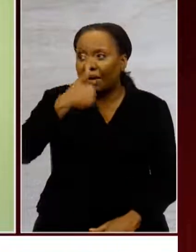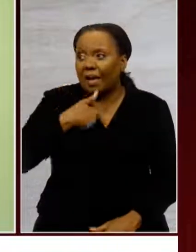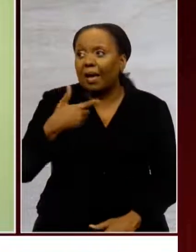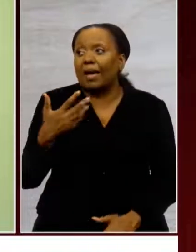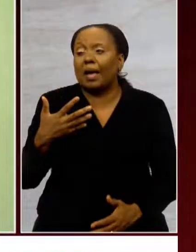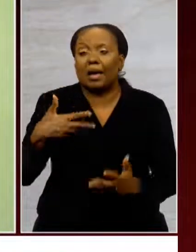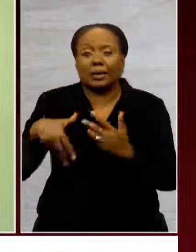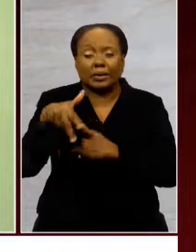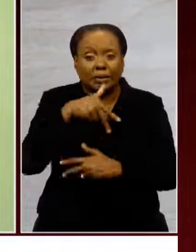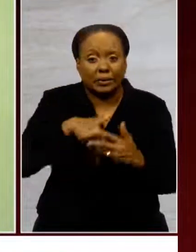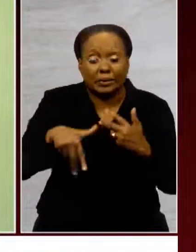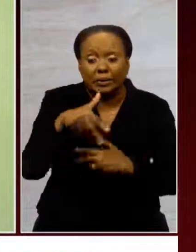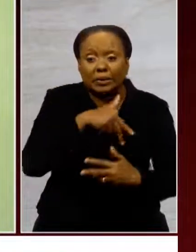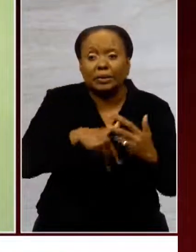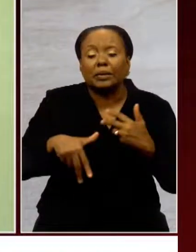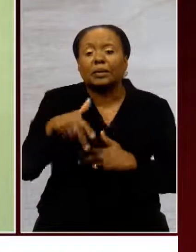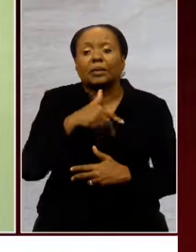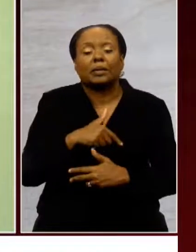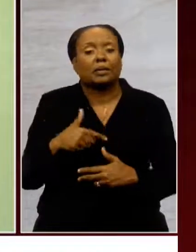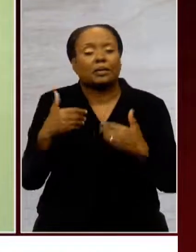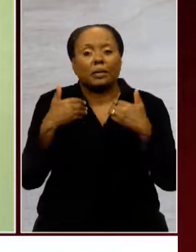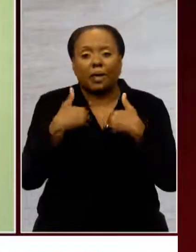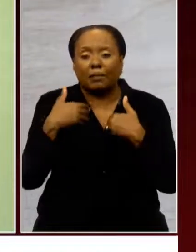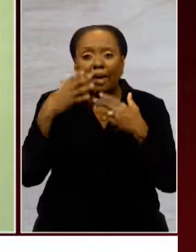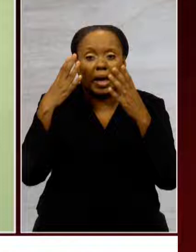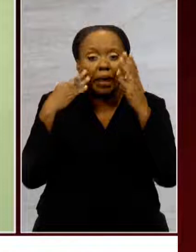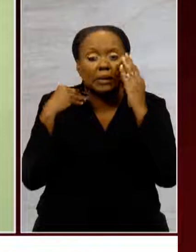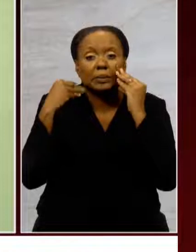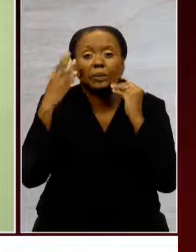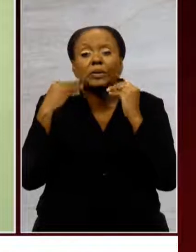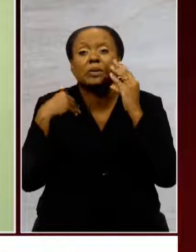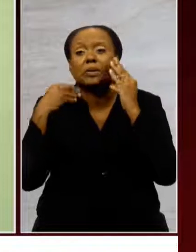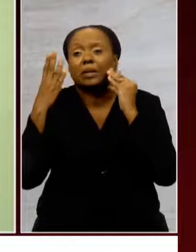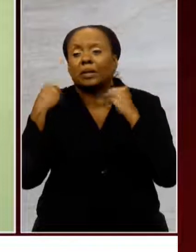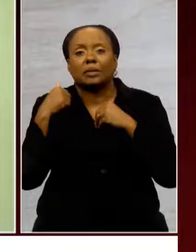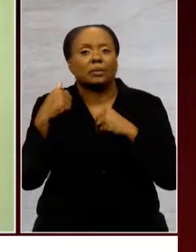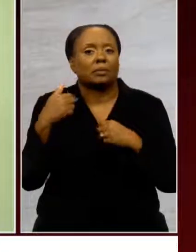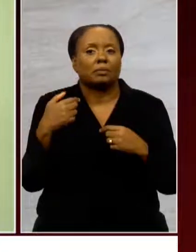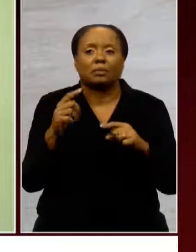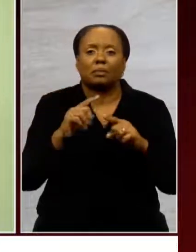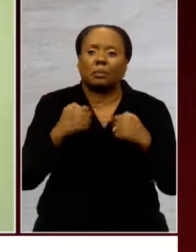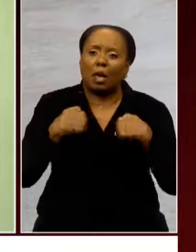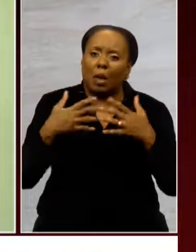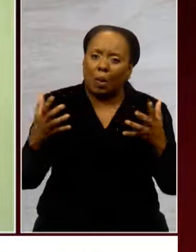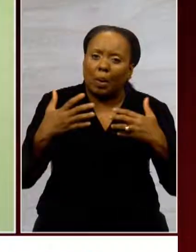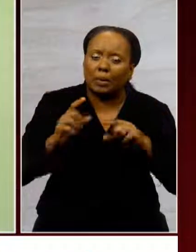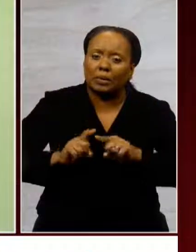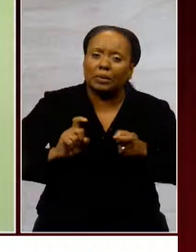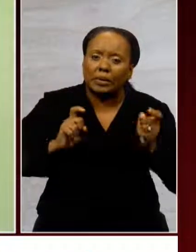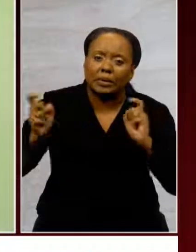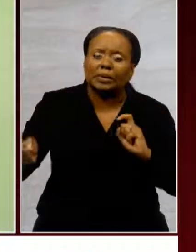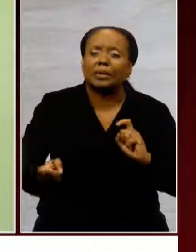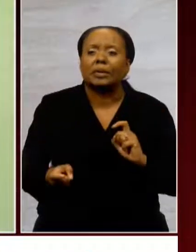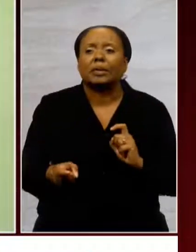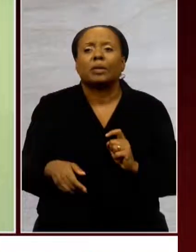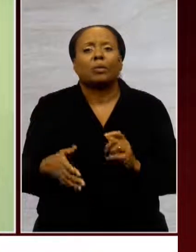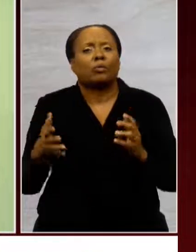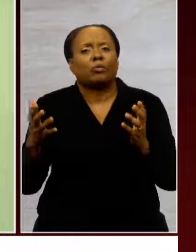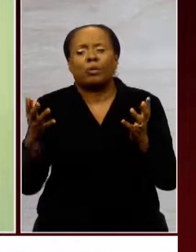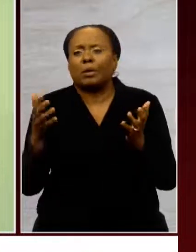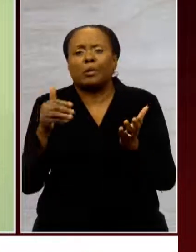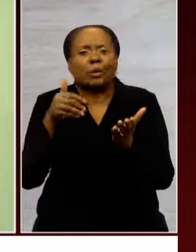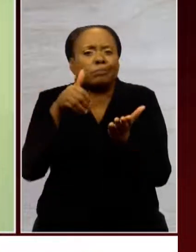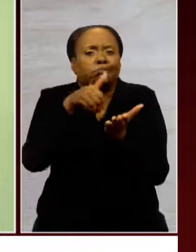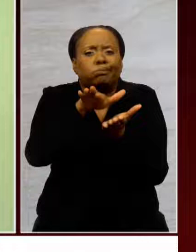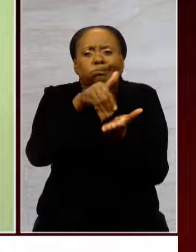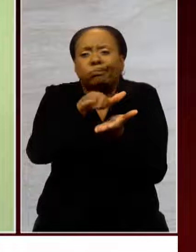in my charge. They basically have experiences that I would like to see, you know, go away and changes happen as